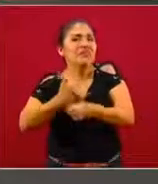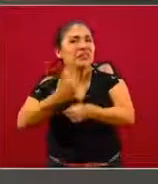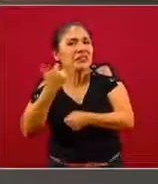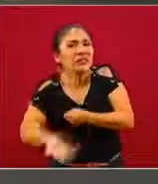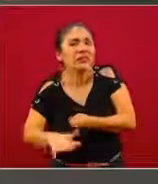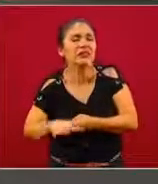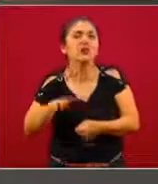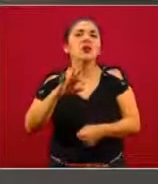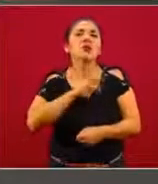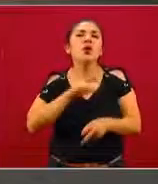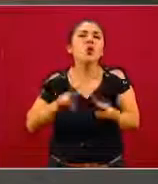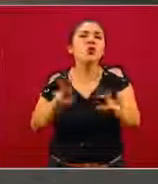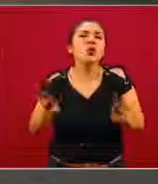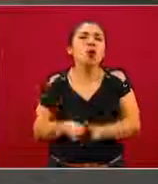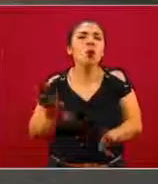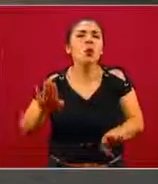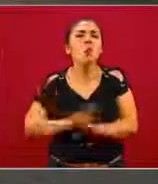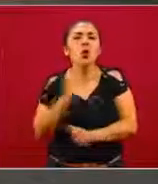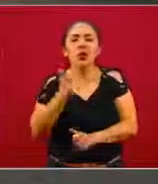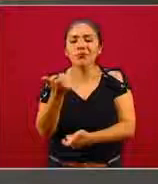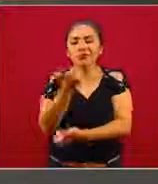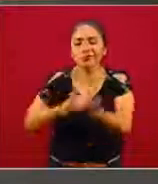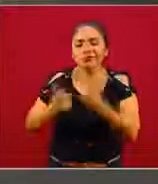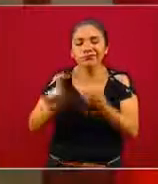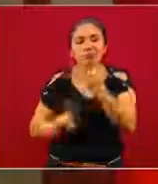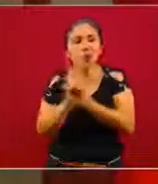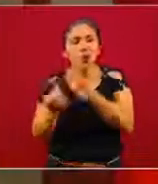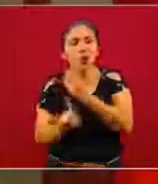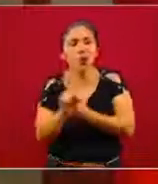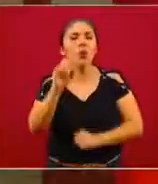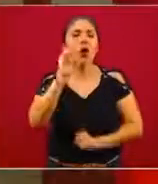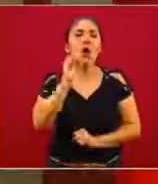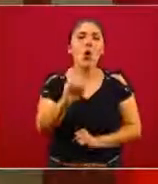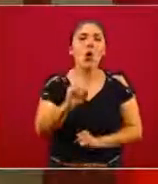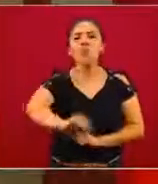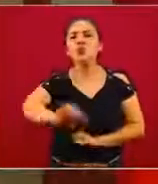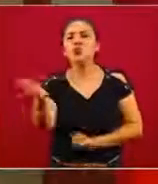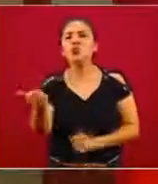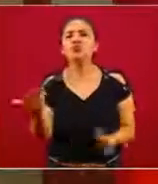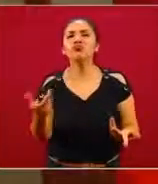situations. Those children who are at risk because of their economic situation.